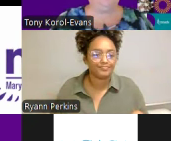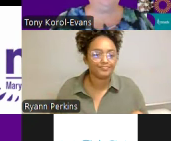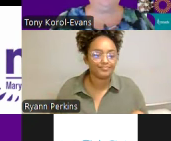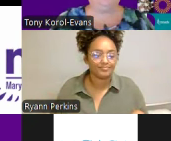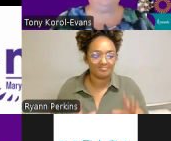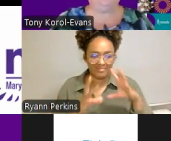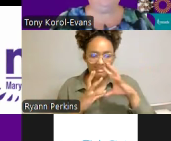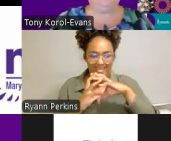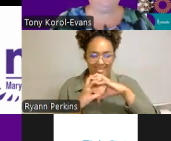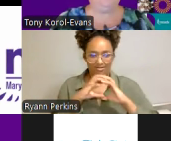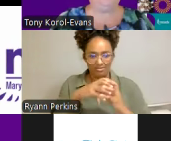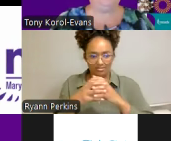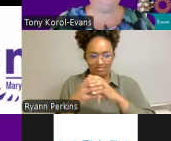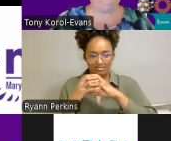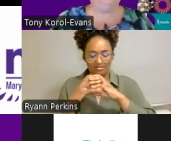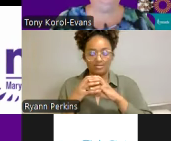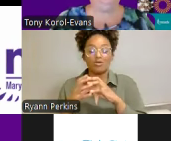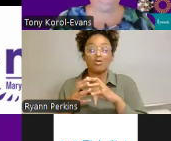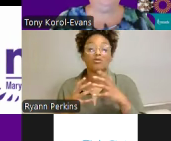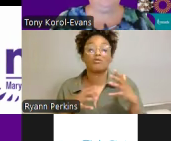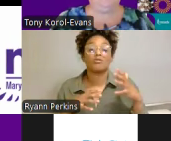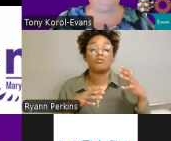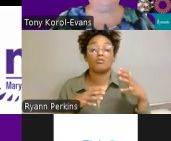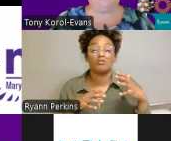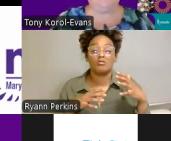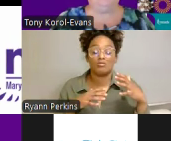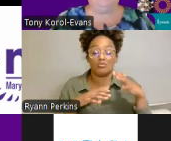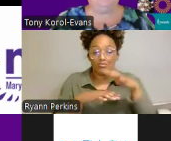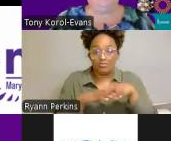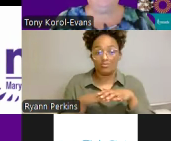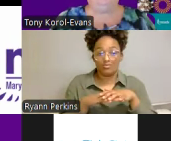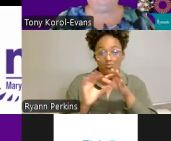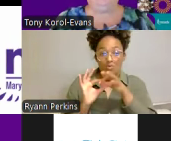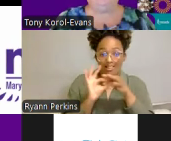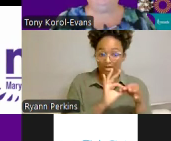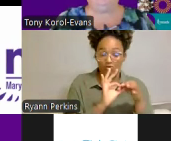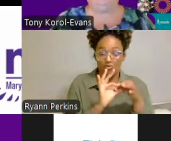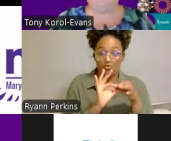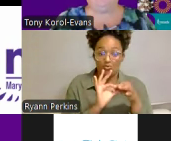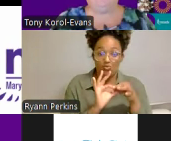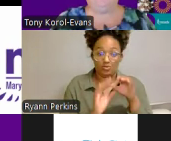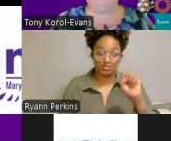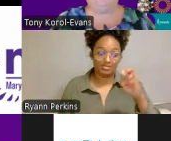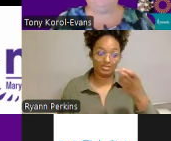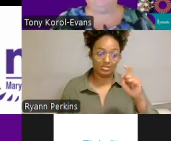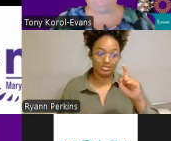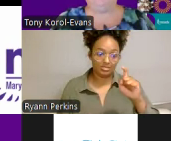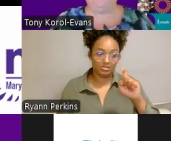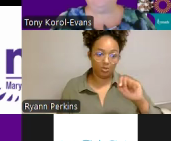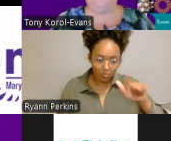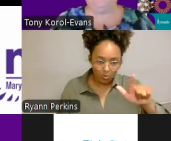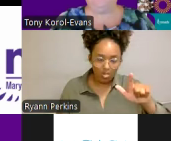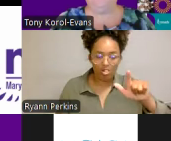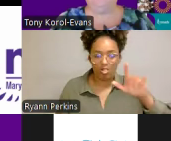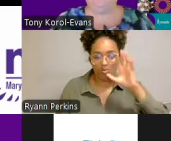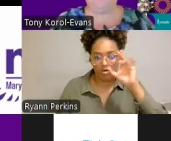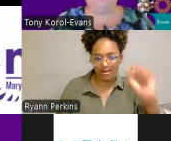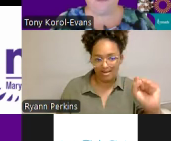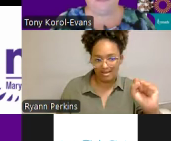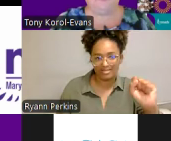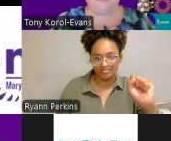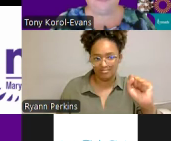intersectionality and sexual orientation, we realize that lesbian women, bisexual women experience